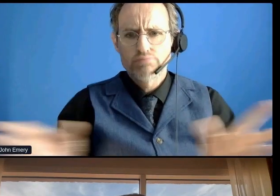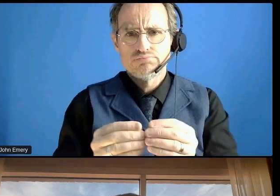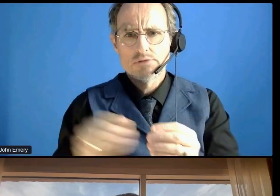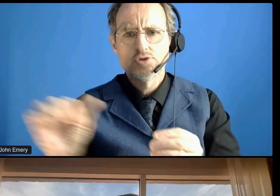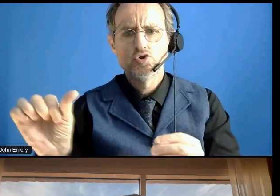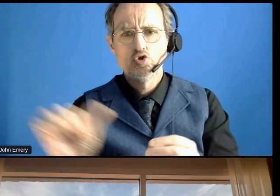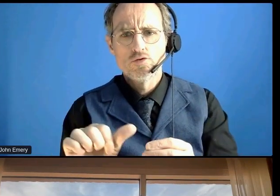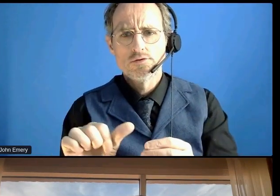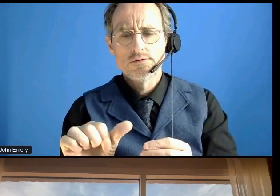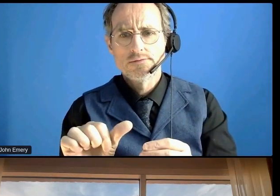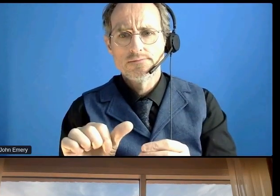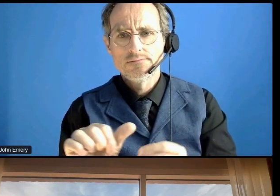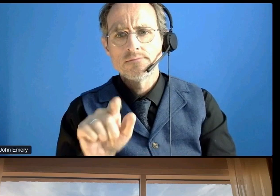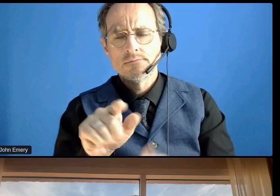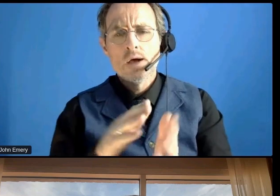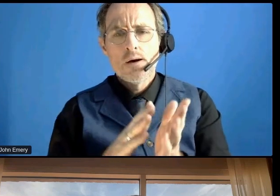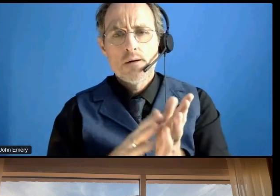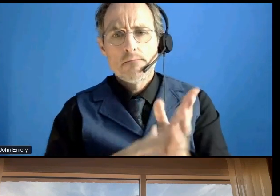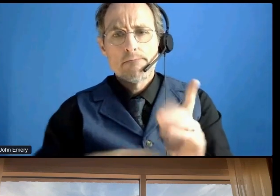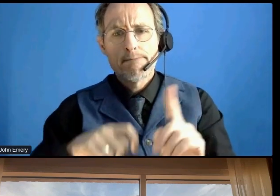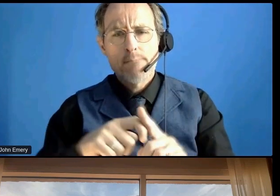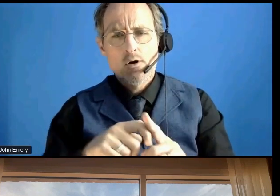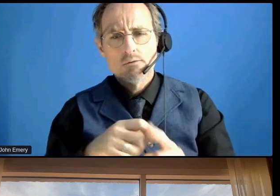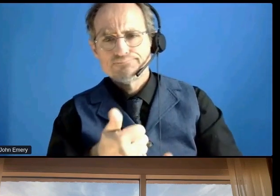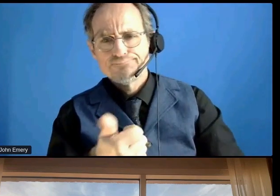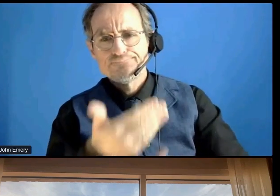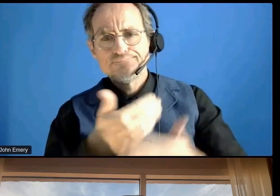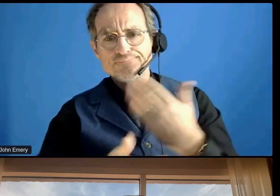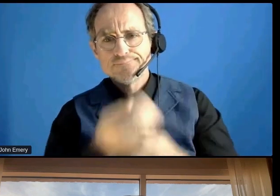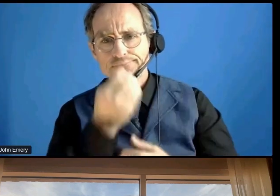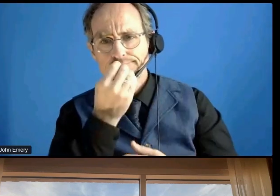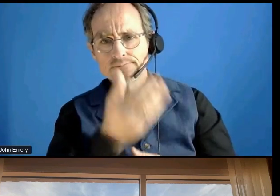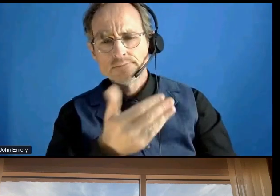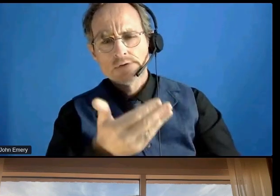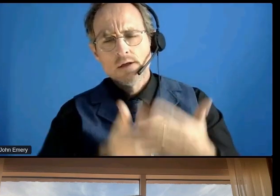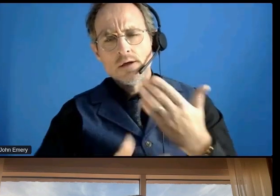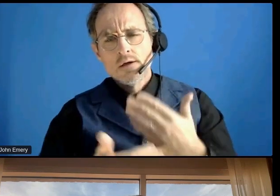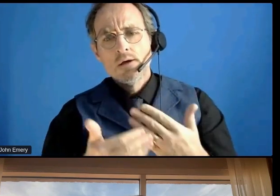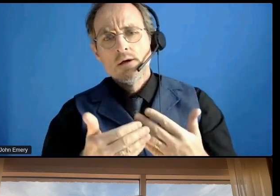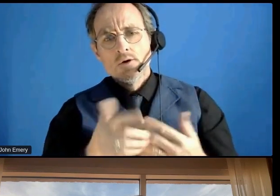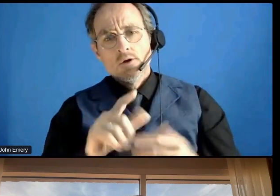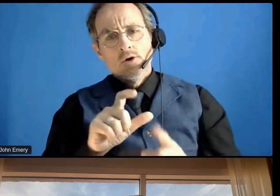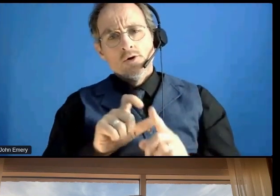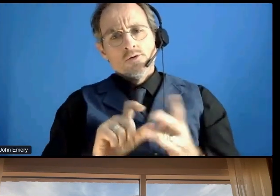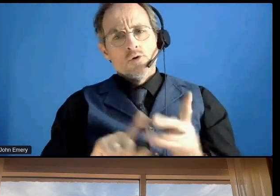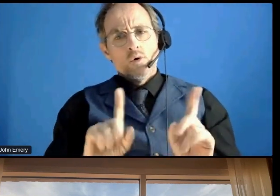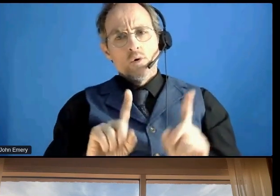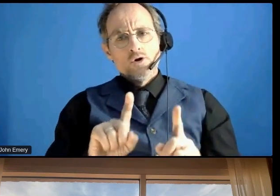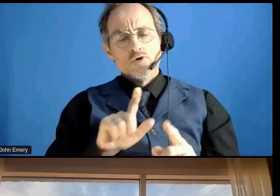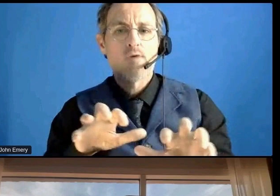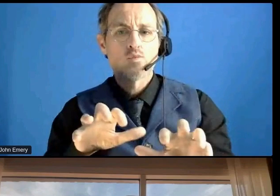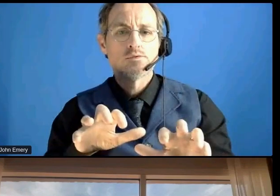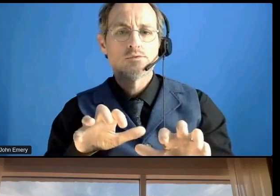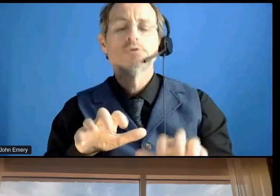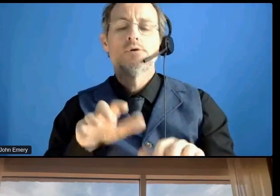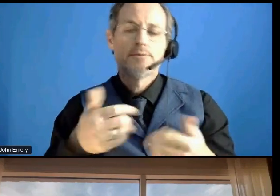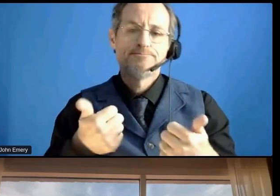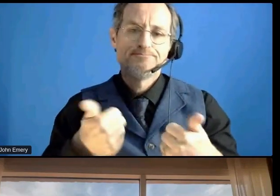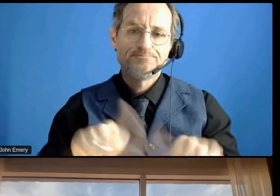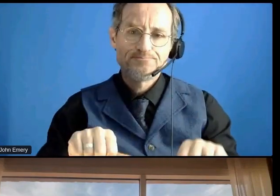Okay, great. So, hi, everyone. My name is Neha Arora, and I represent Planet Able, which makes